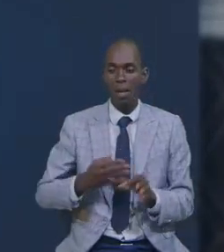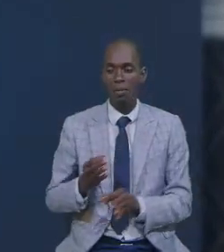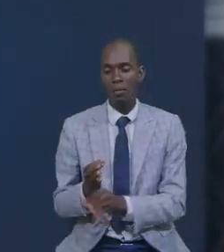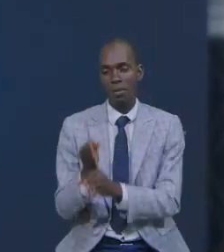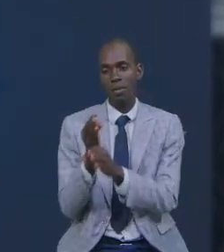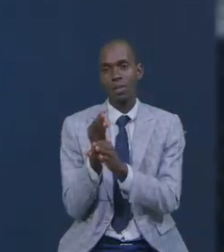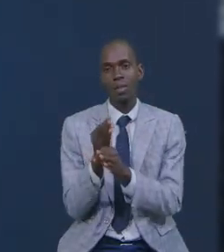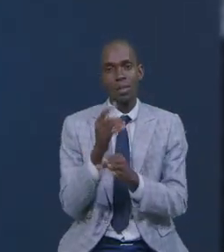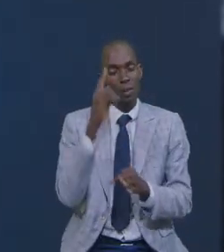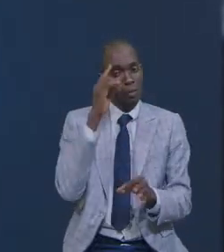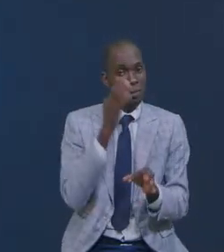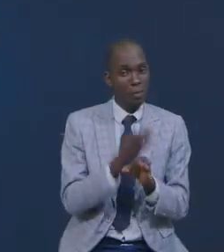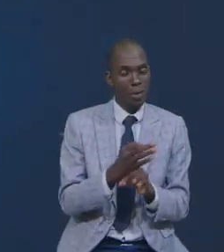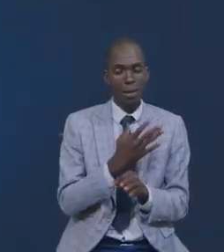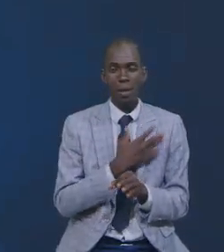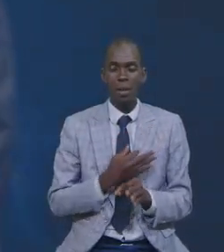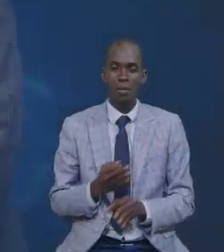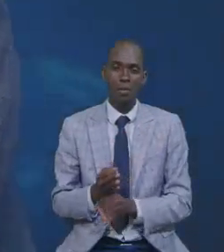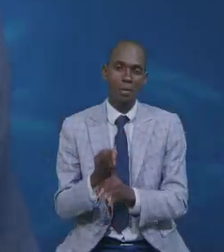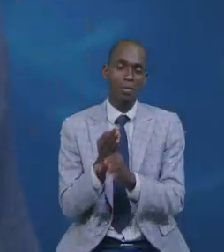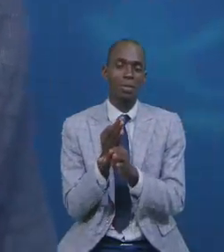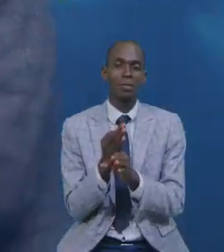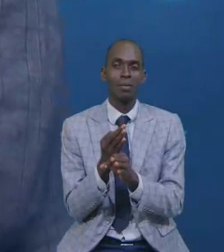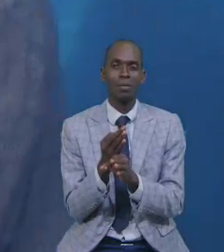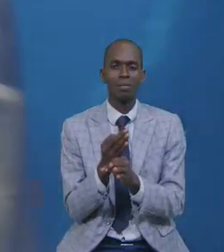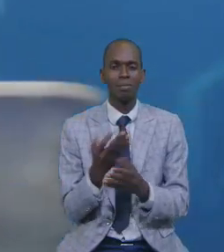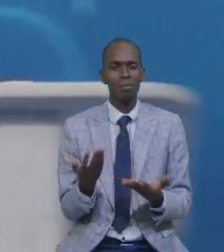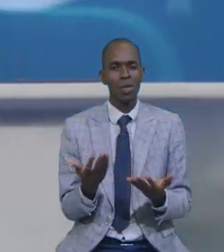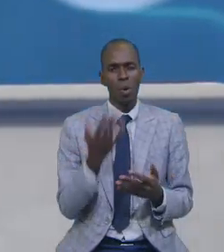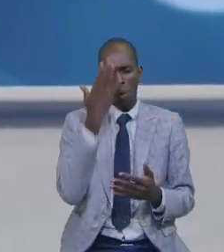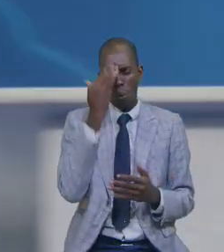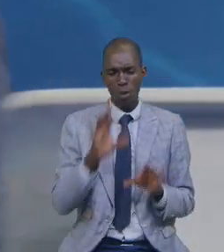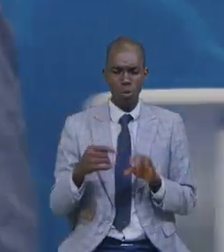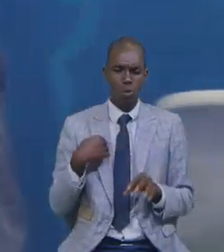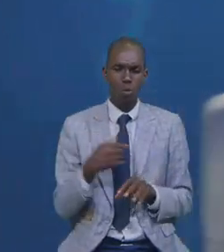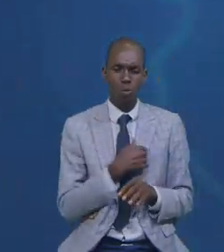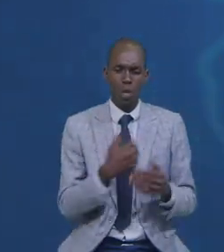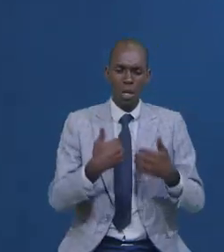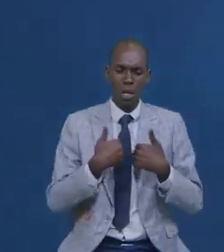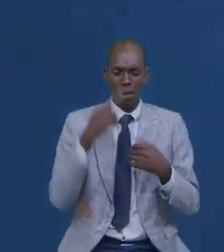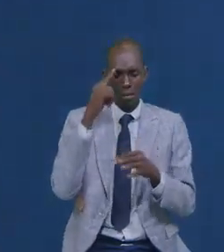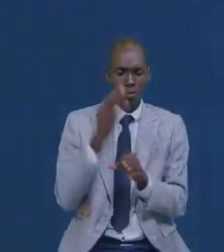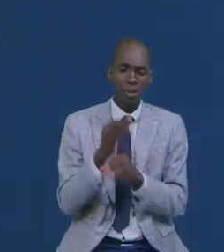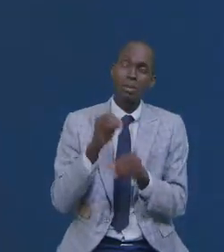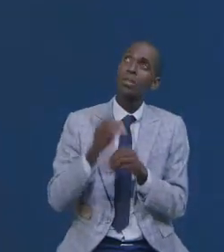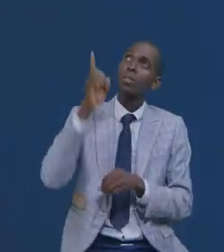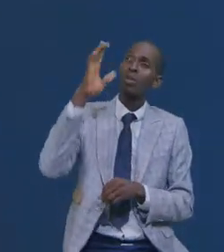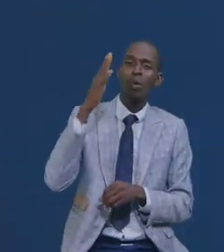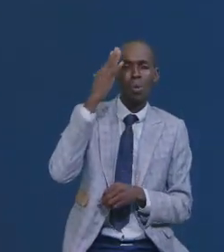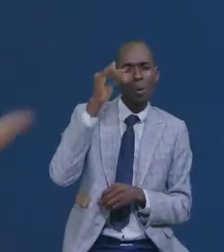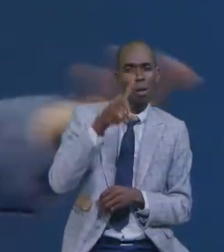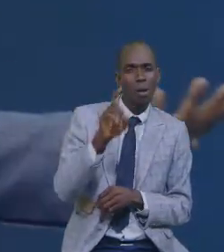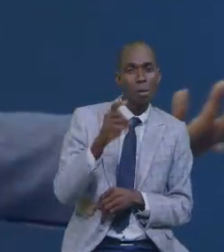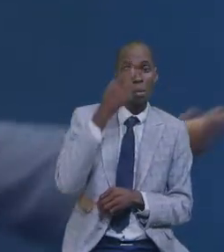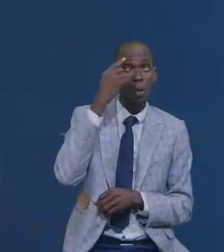Faith and faithfulness. Why do we have faith in God? Because he is faithful.